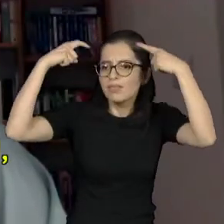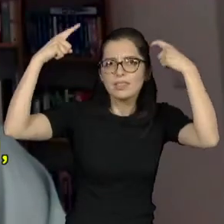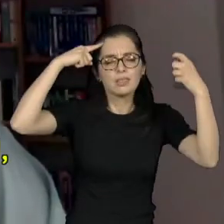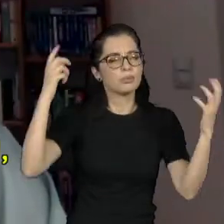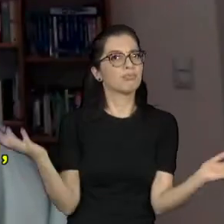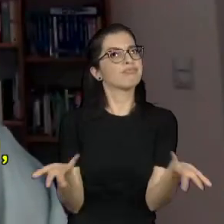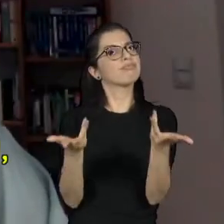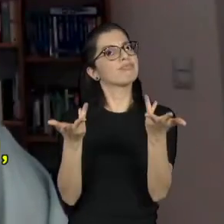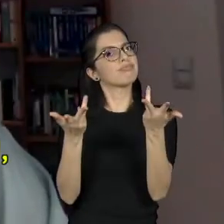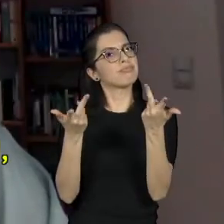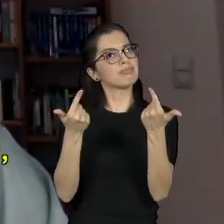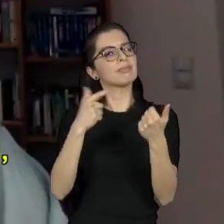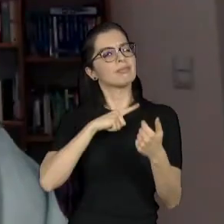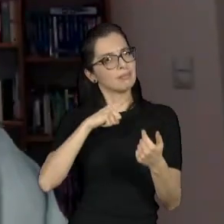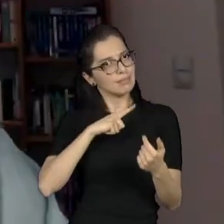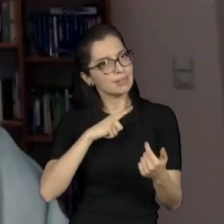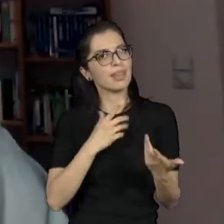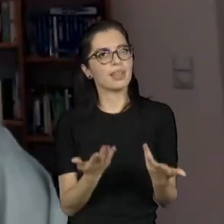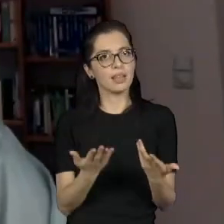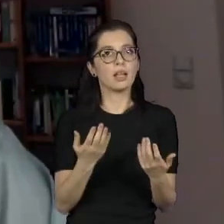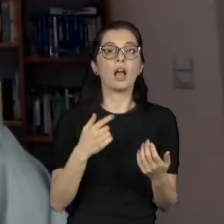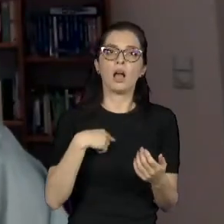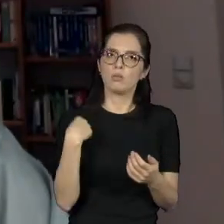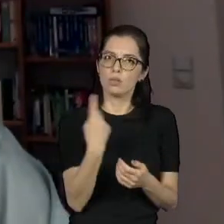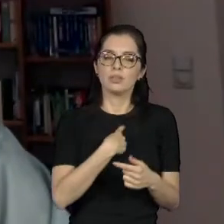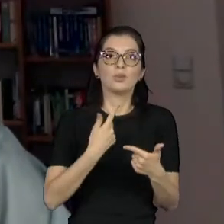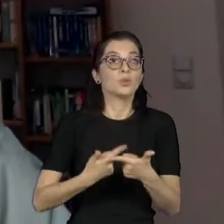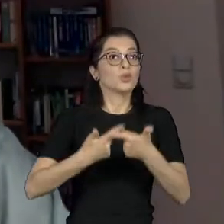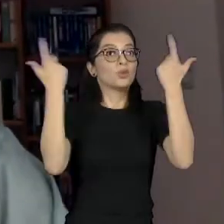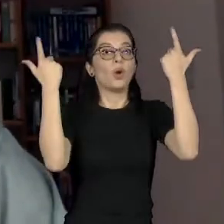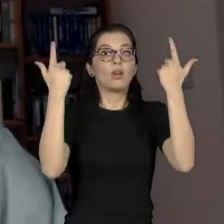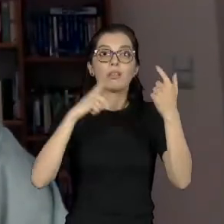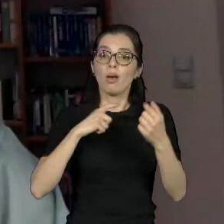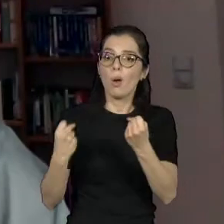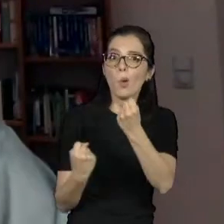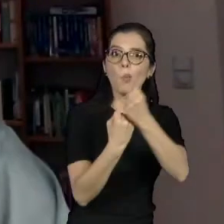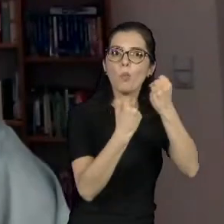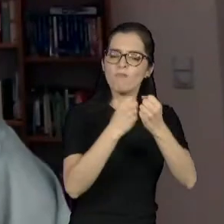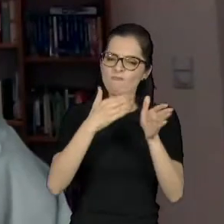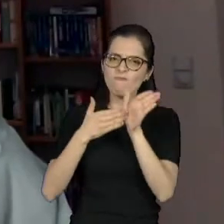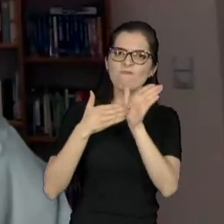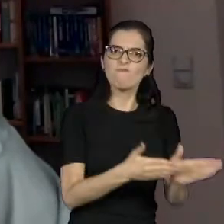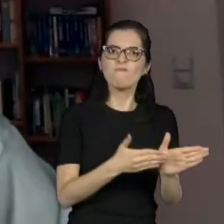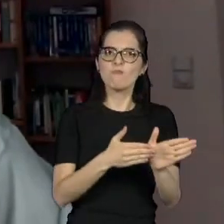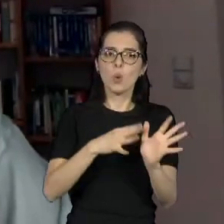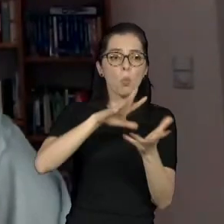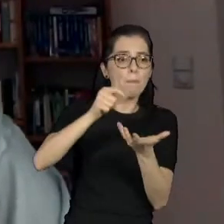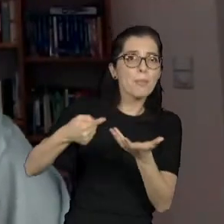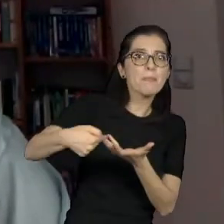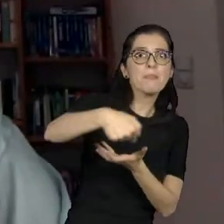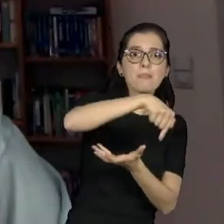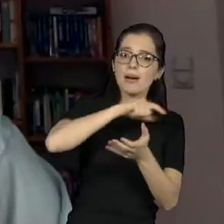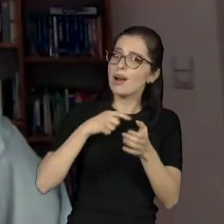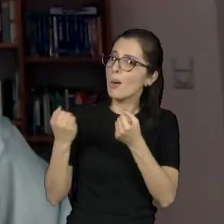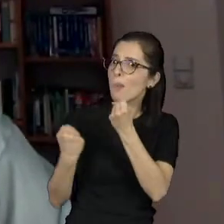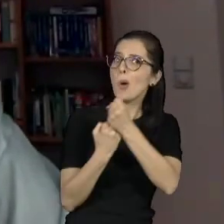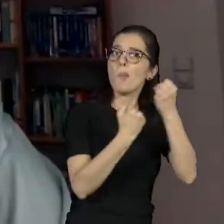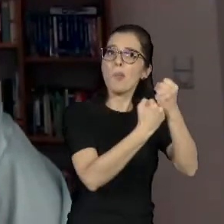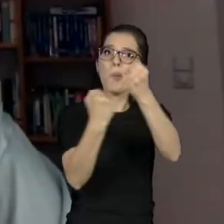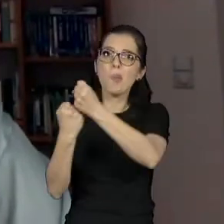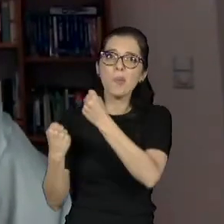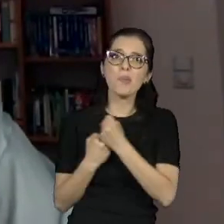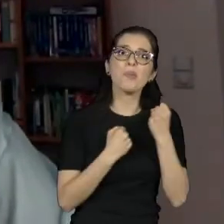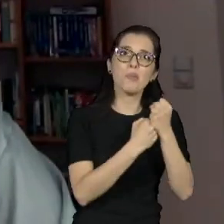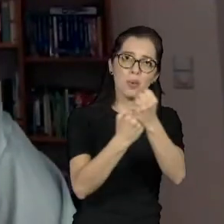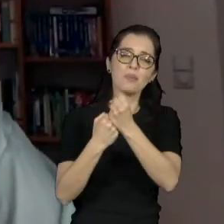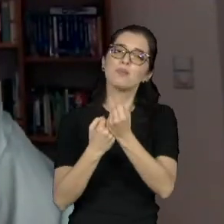unleashed incredible creativity, actually. And we are very, very fortunate that we have loyal supporters around the world.